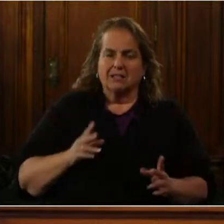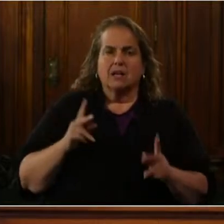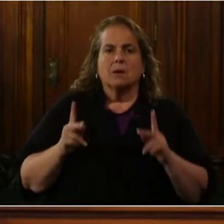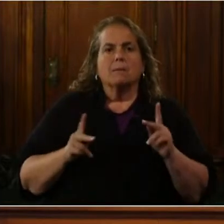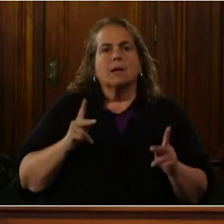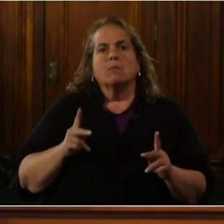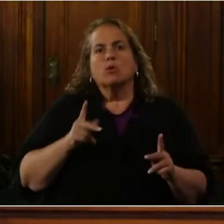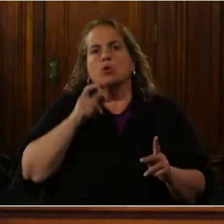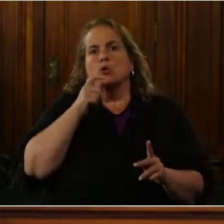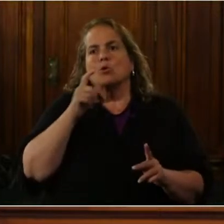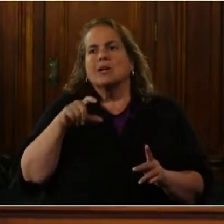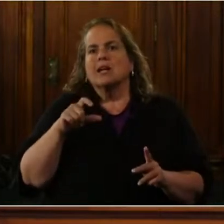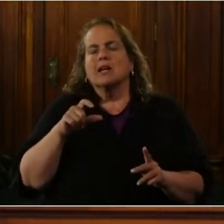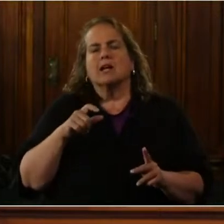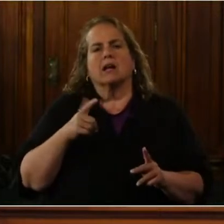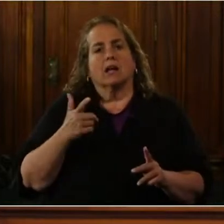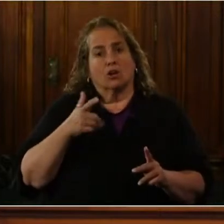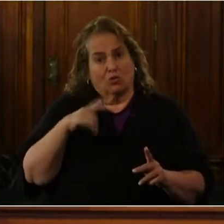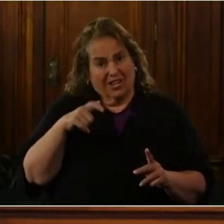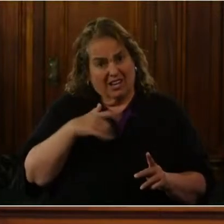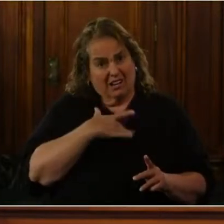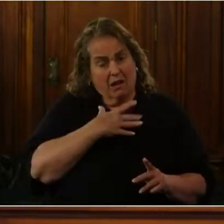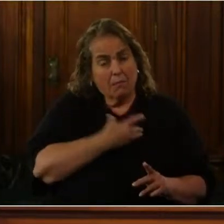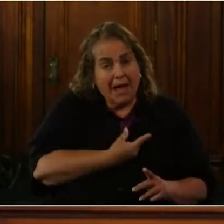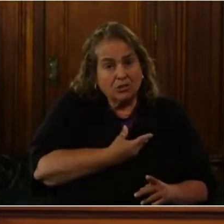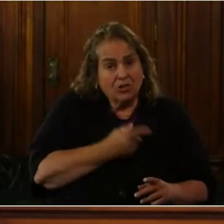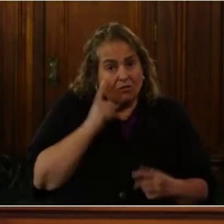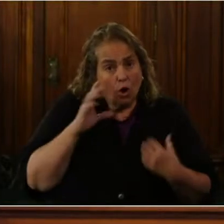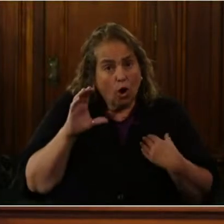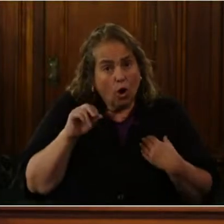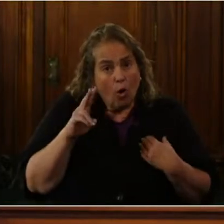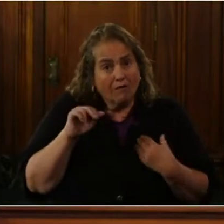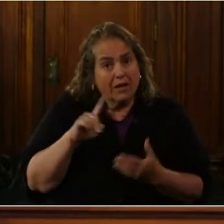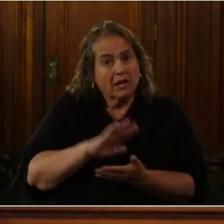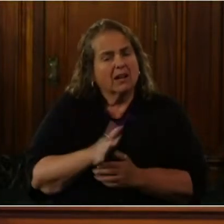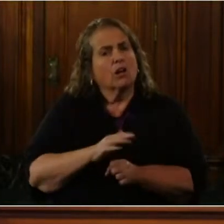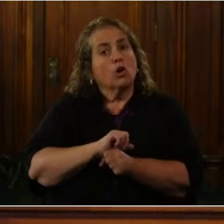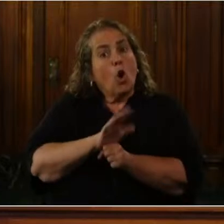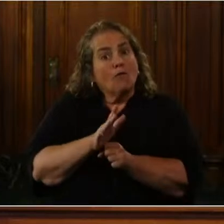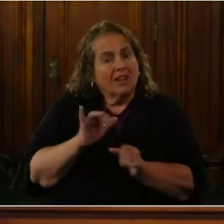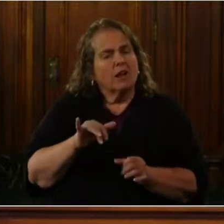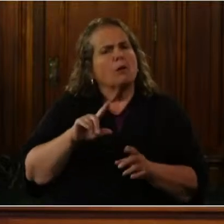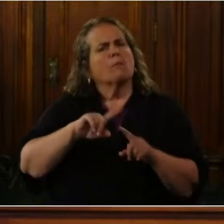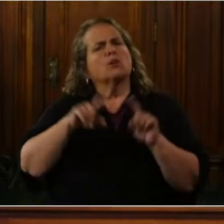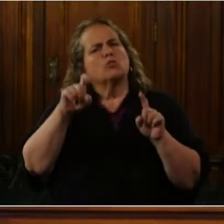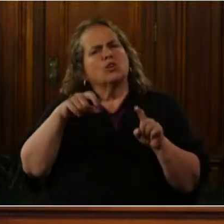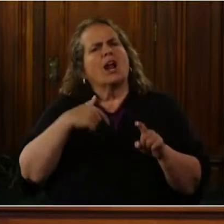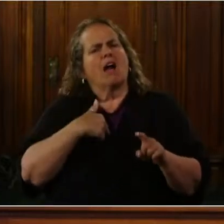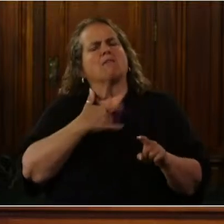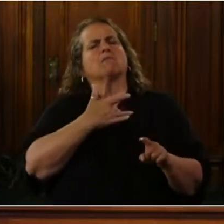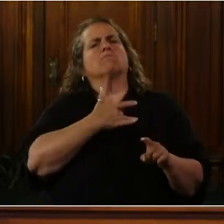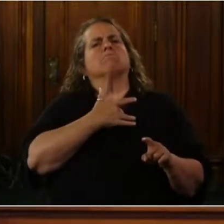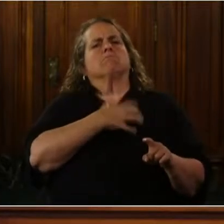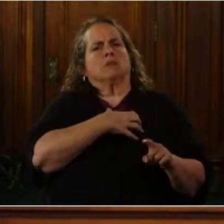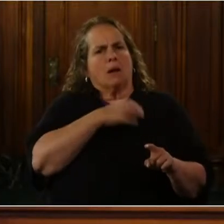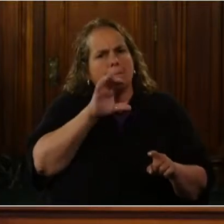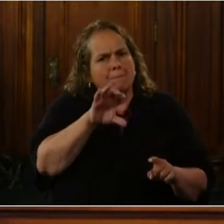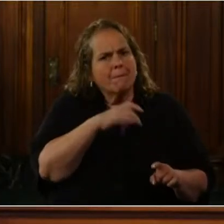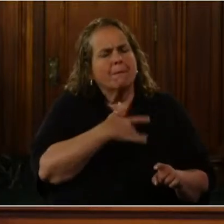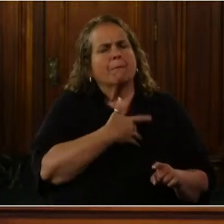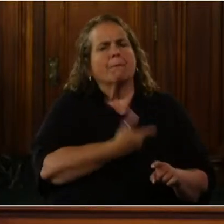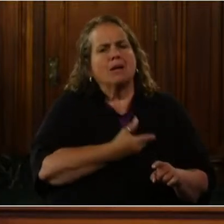we're talking about compassion in terms of COVID, we ought to have compassion for all pain. Can't we understand that it is, in the very least, so